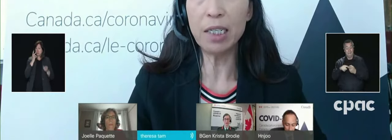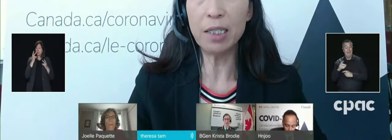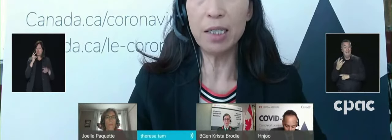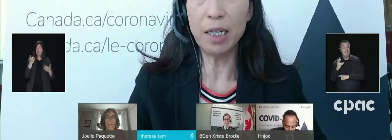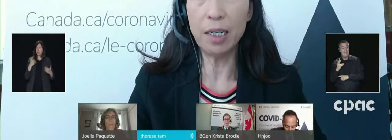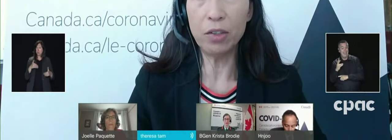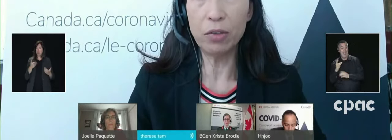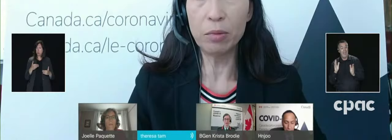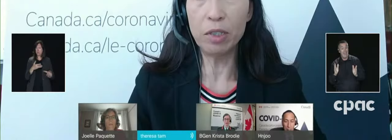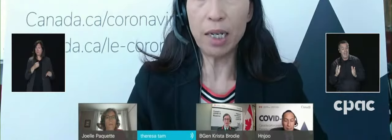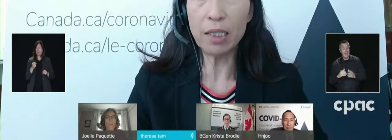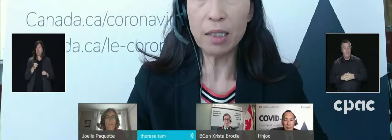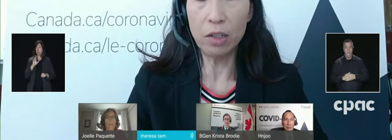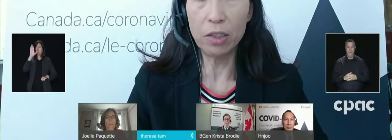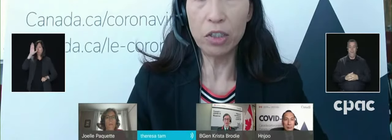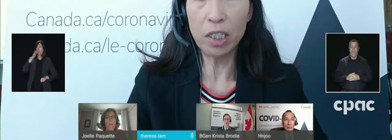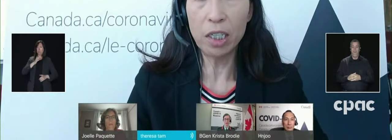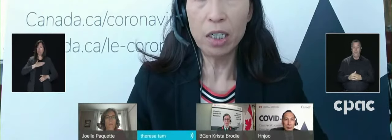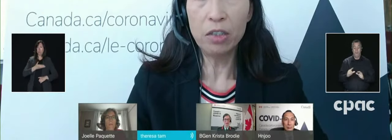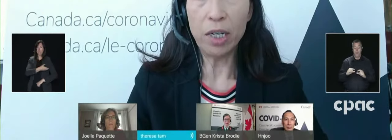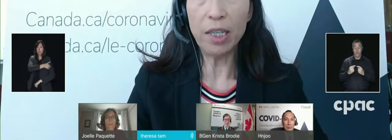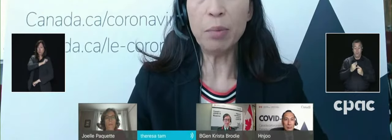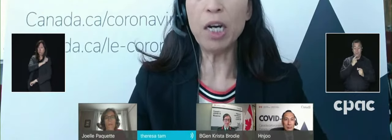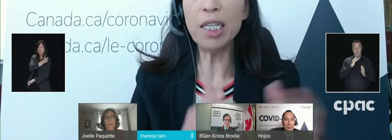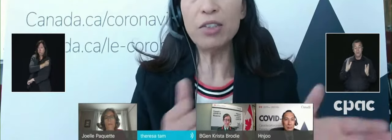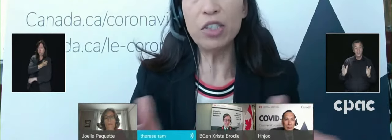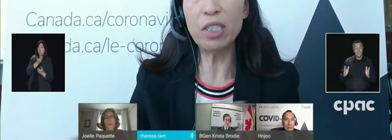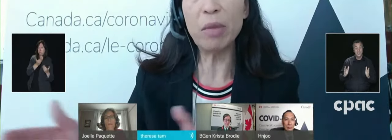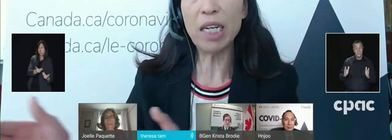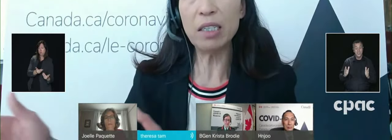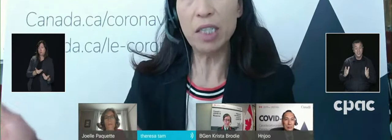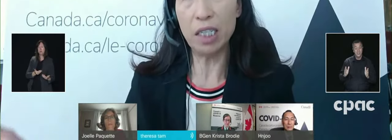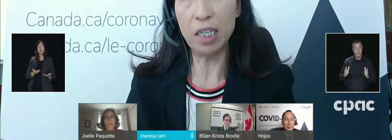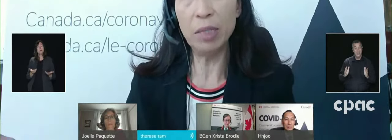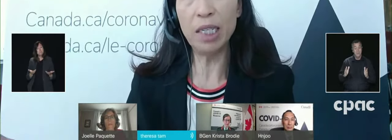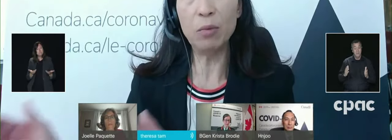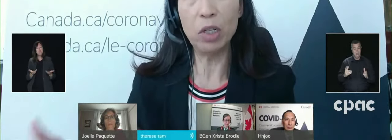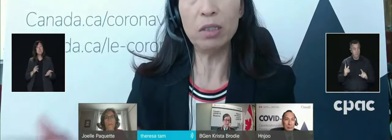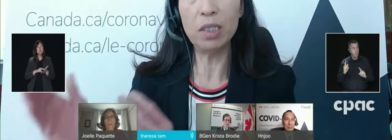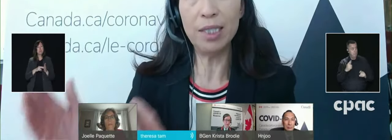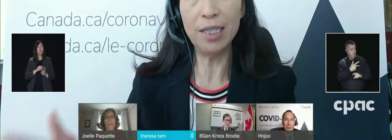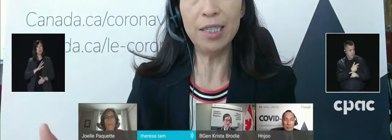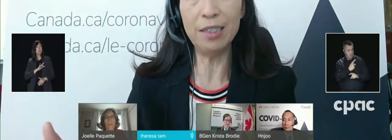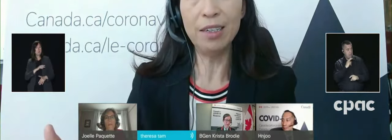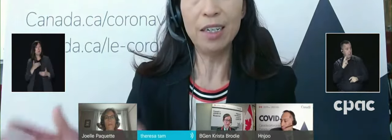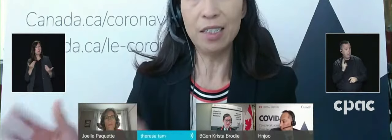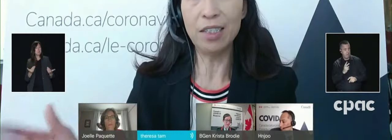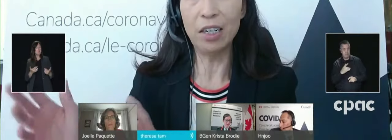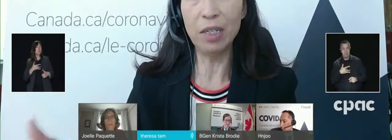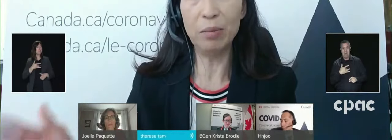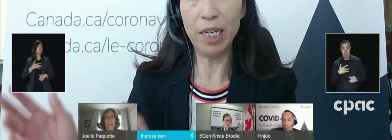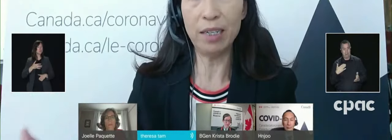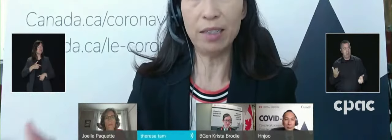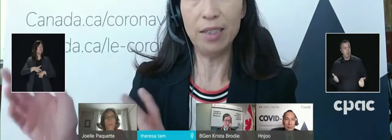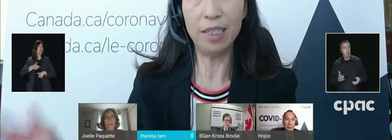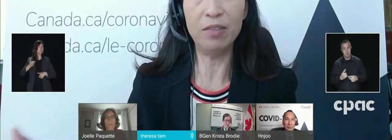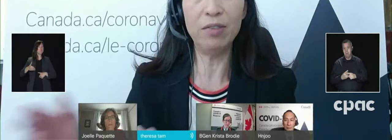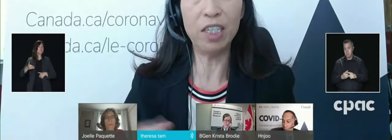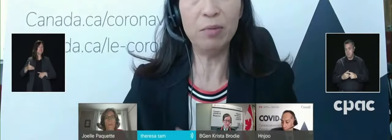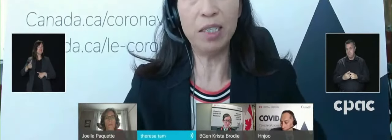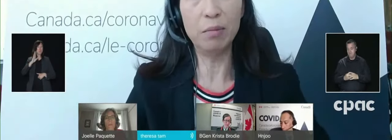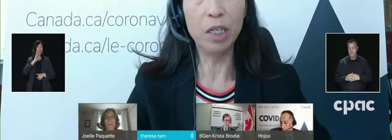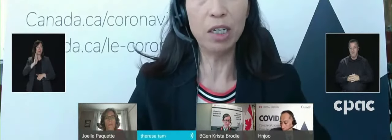rapid uptake in that age group. So that's encouraging. So I think partly it's just a matter of time. And I want to see us going past